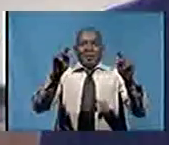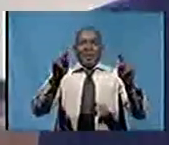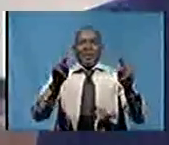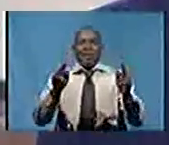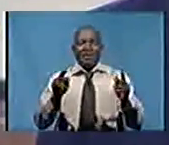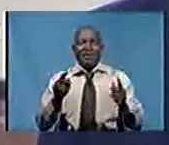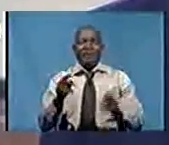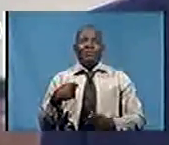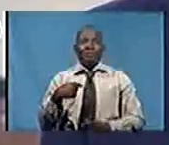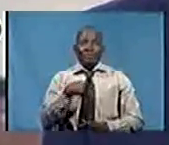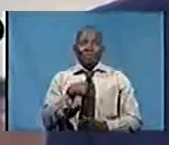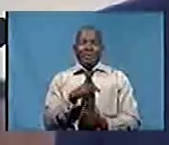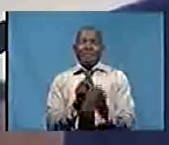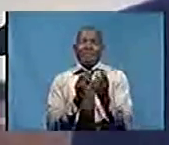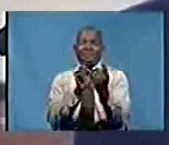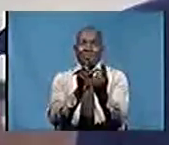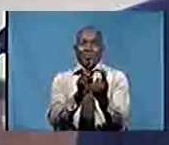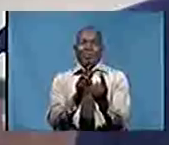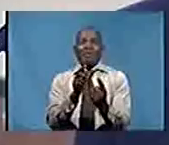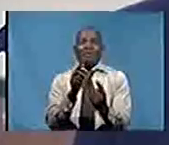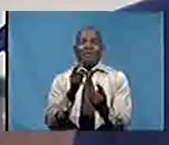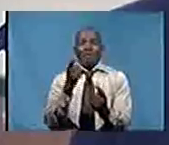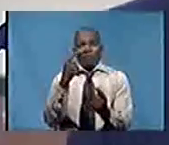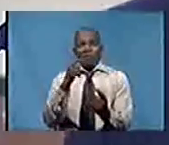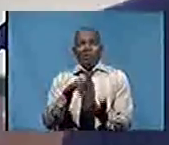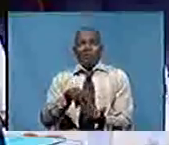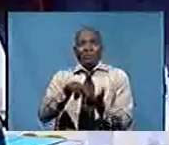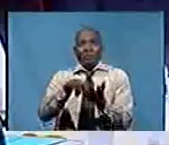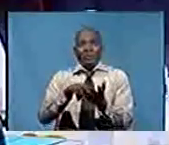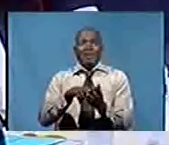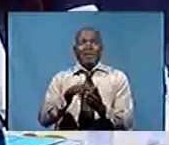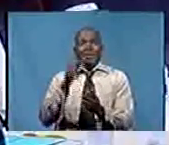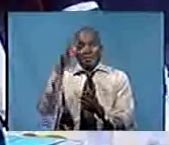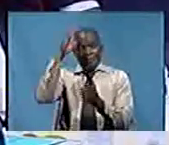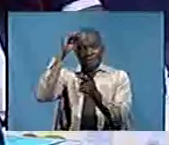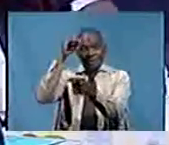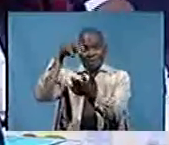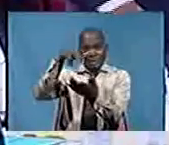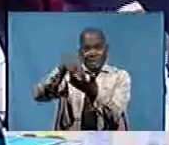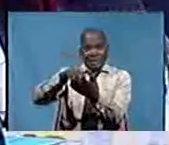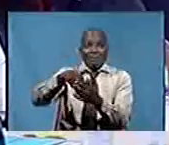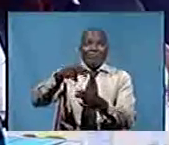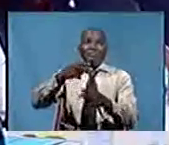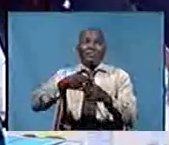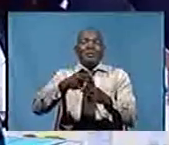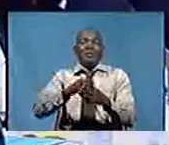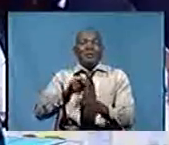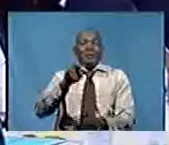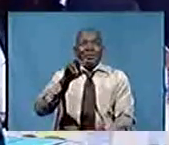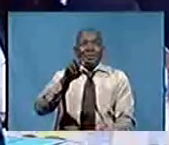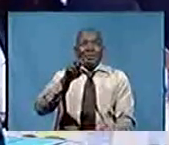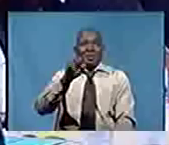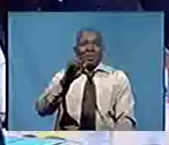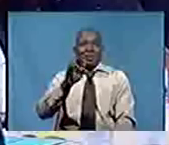we appear for the respondent. Yes. Sir John, could